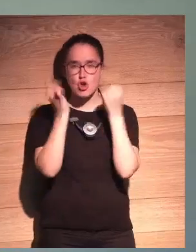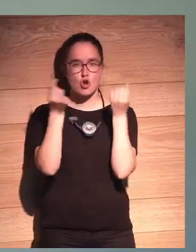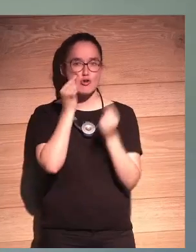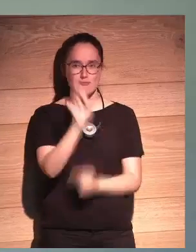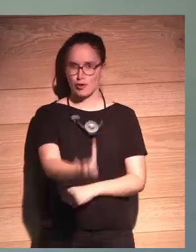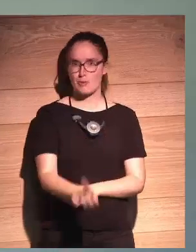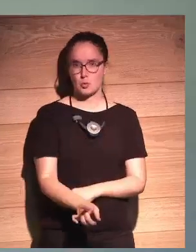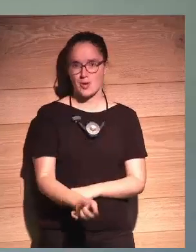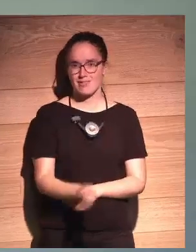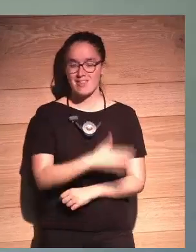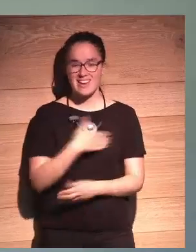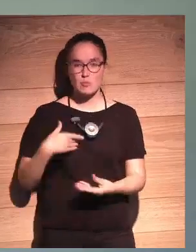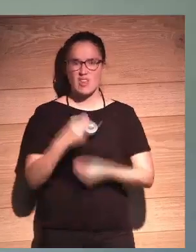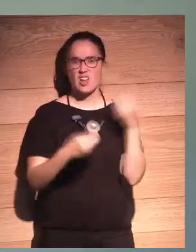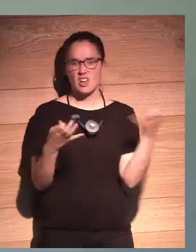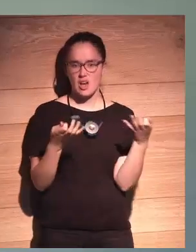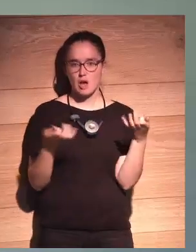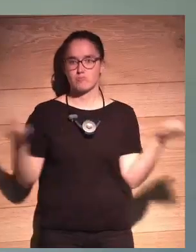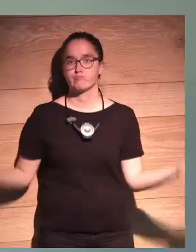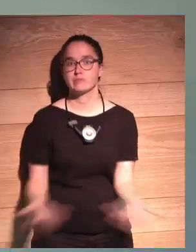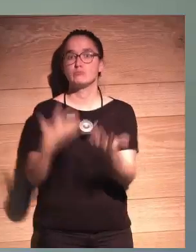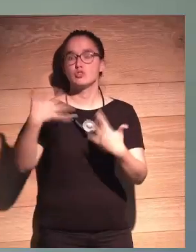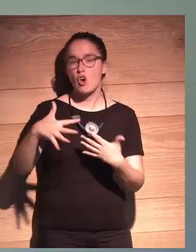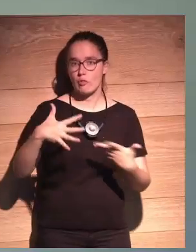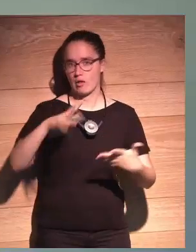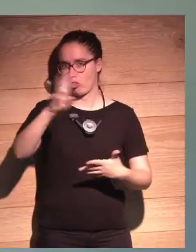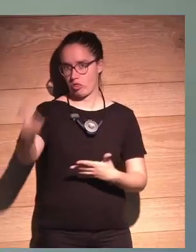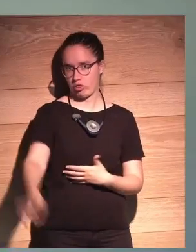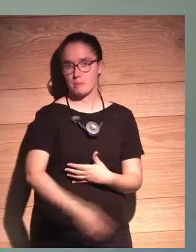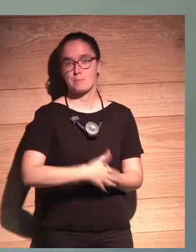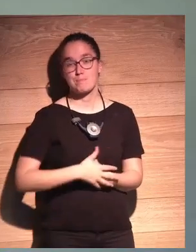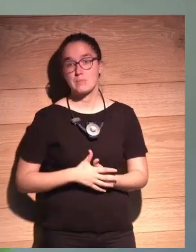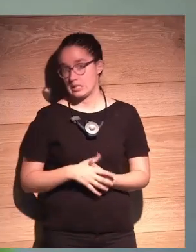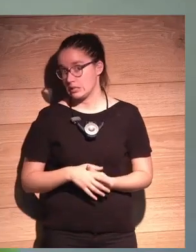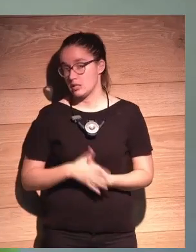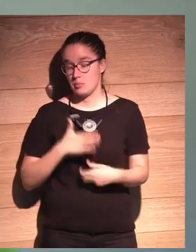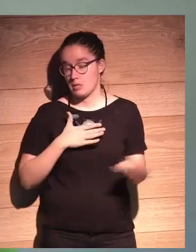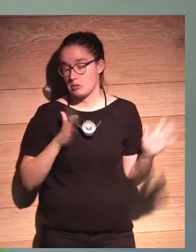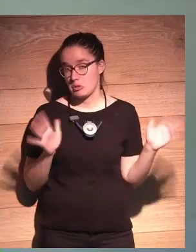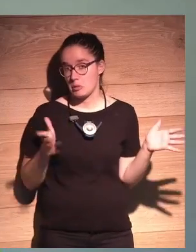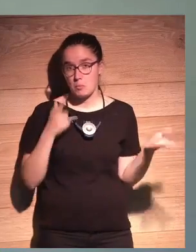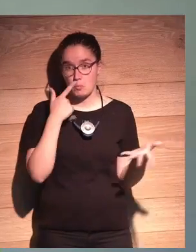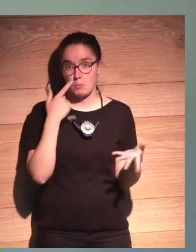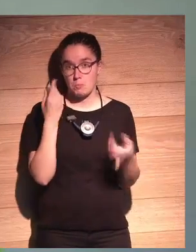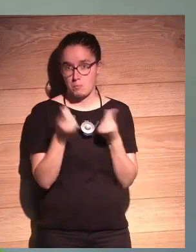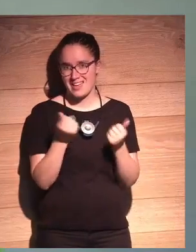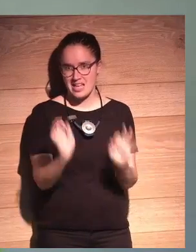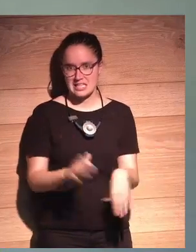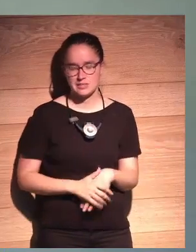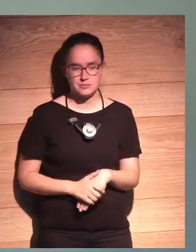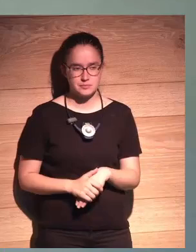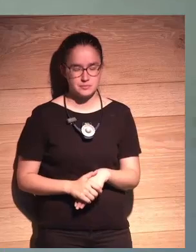not more aware of what we want to do, where we put our energy, etc. This is my